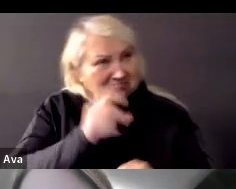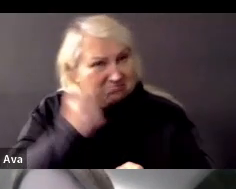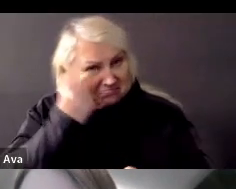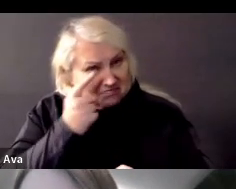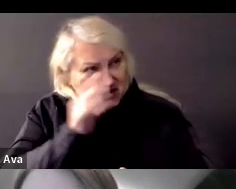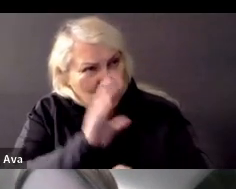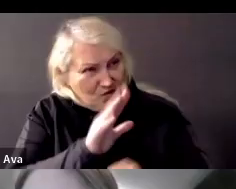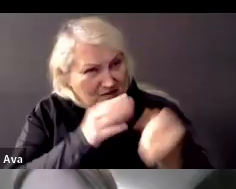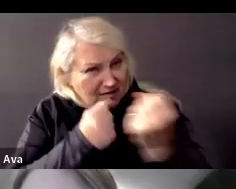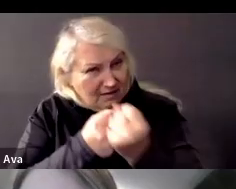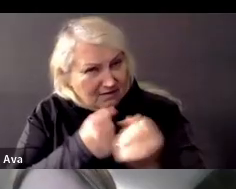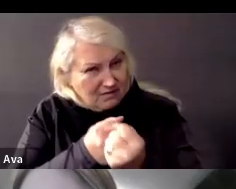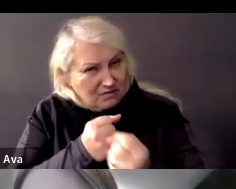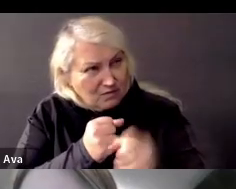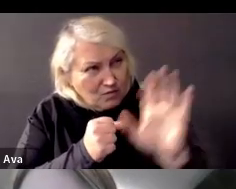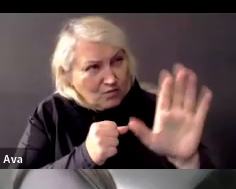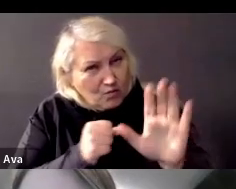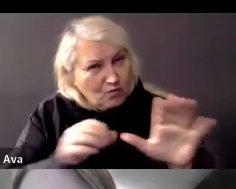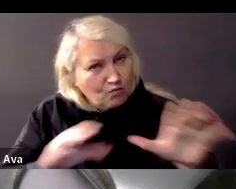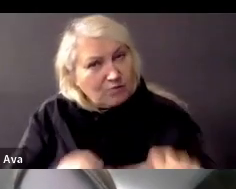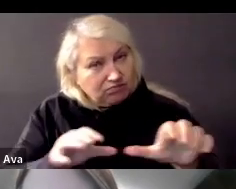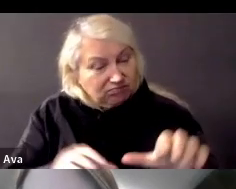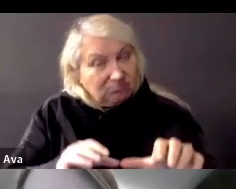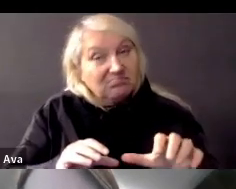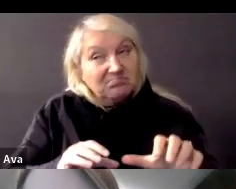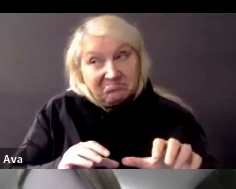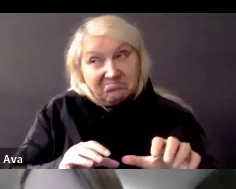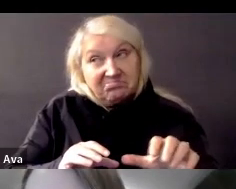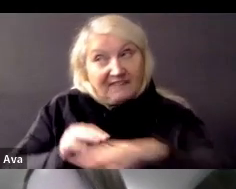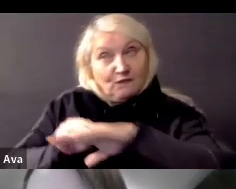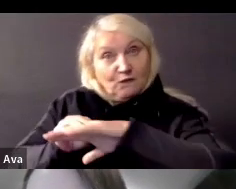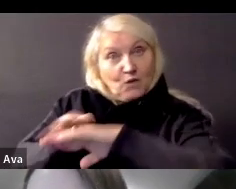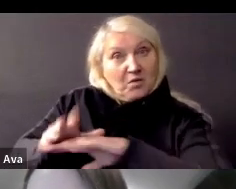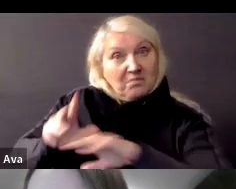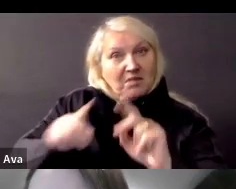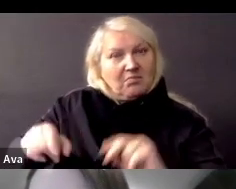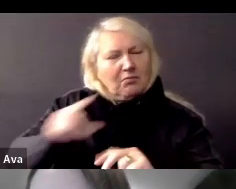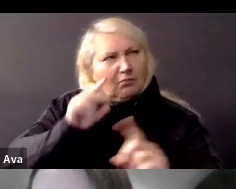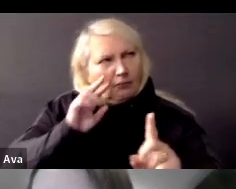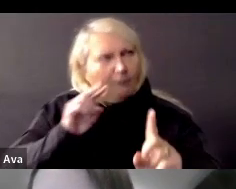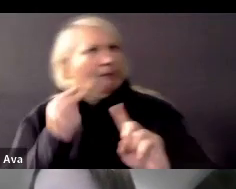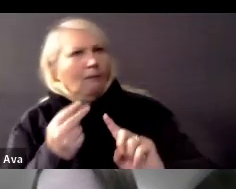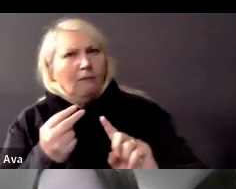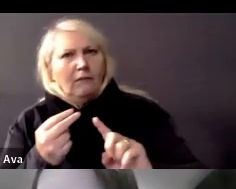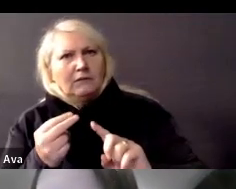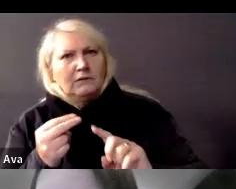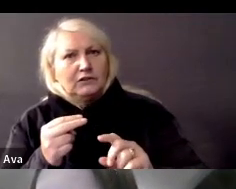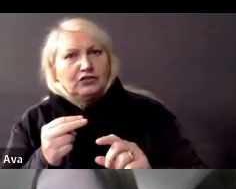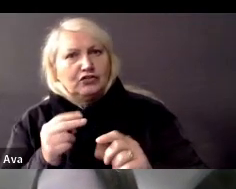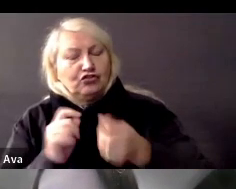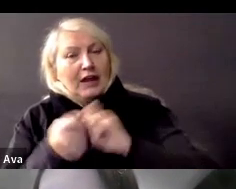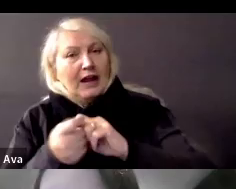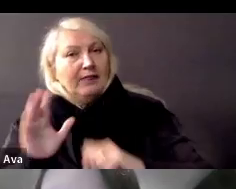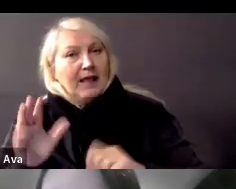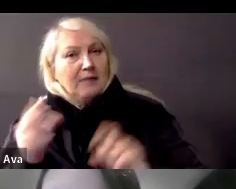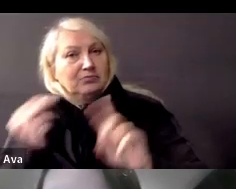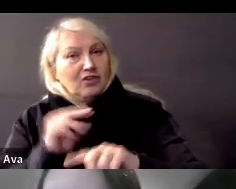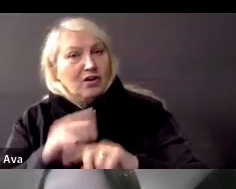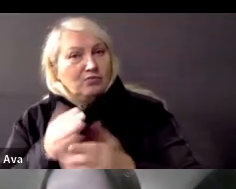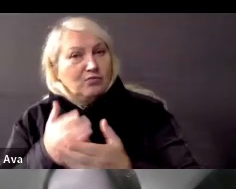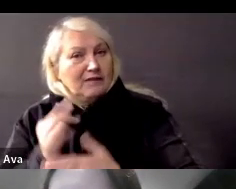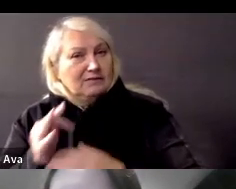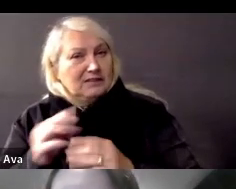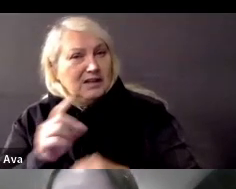has changed people's perspectives on the rights of people with disabilities? Sometimes